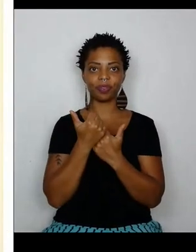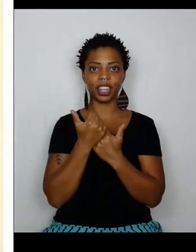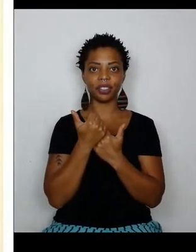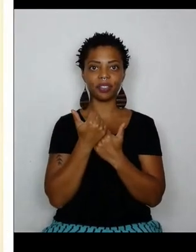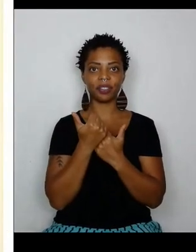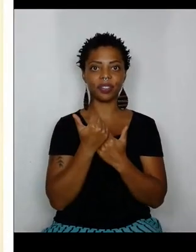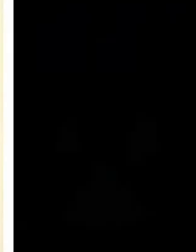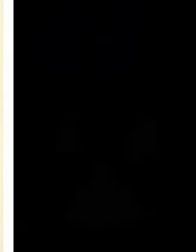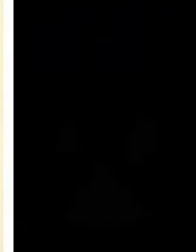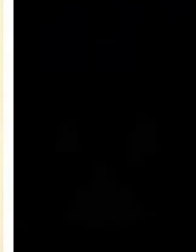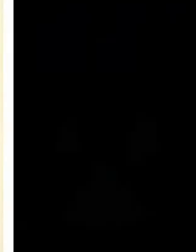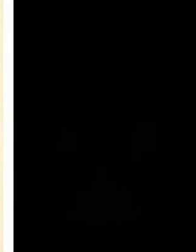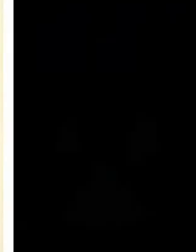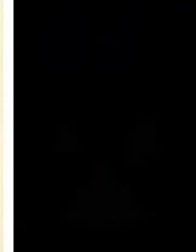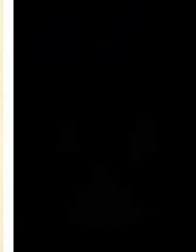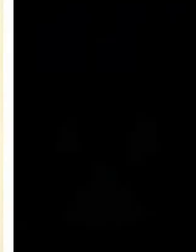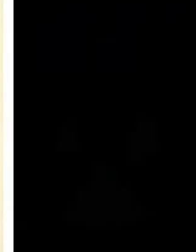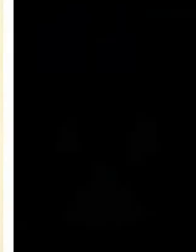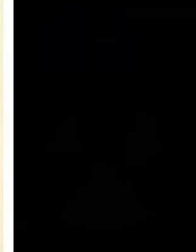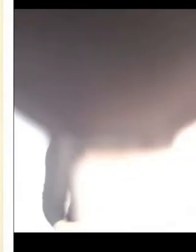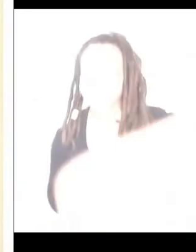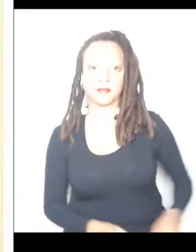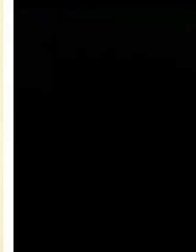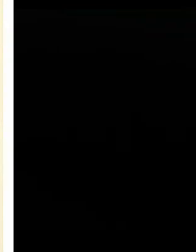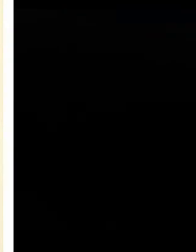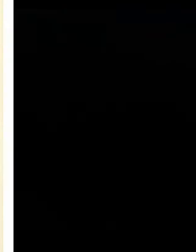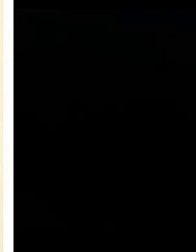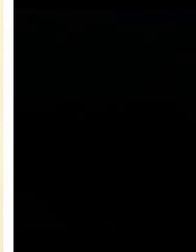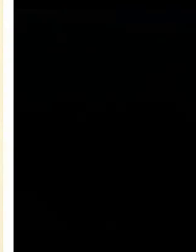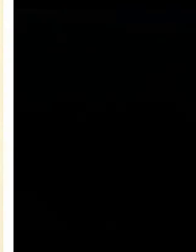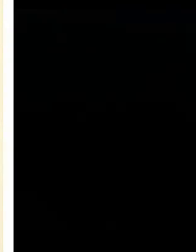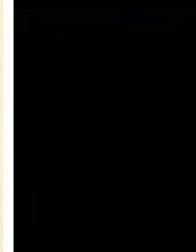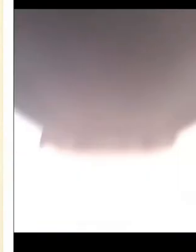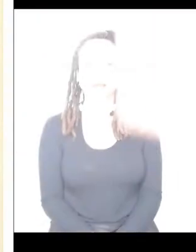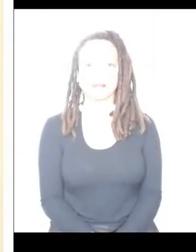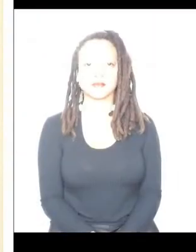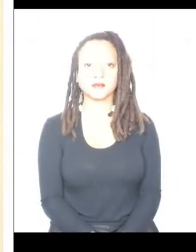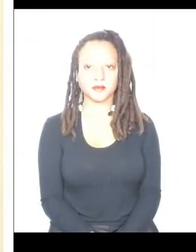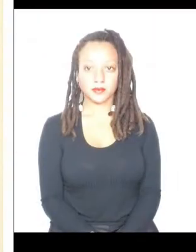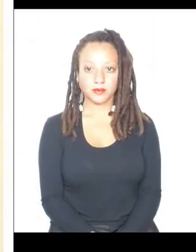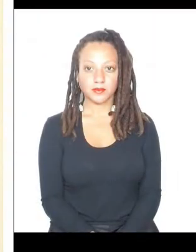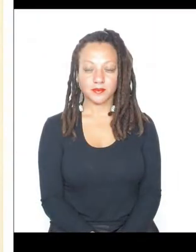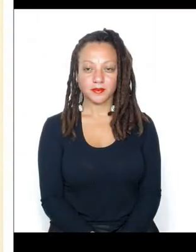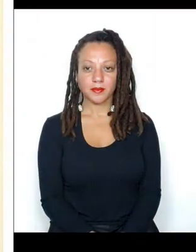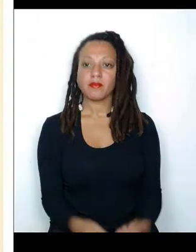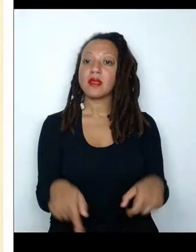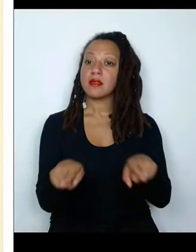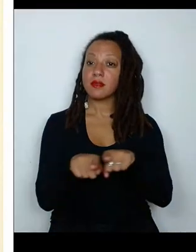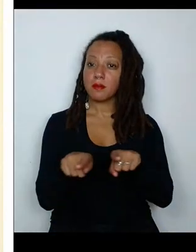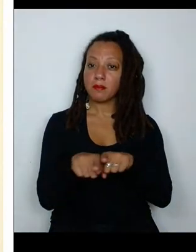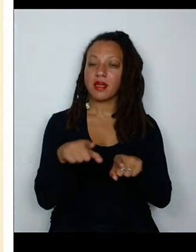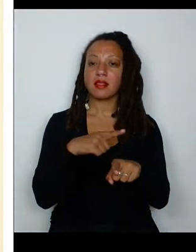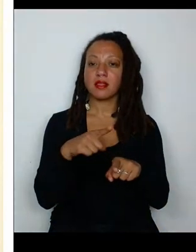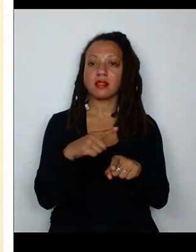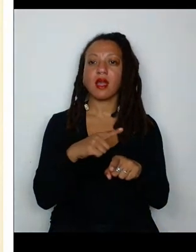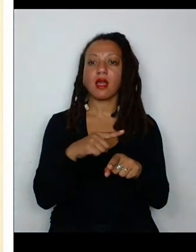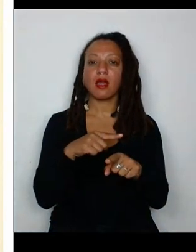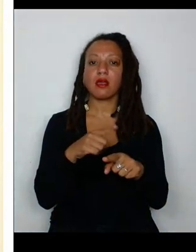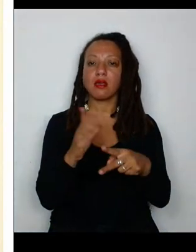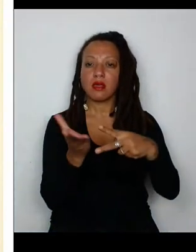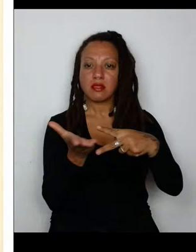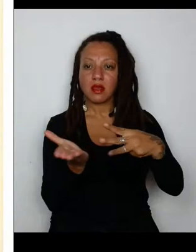ii is interspersed with illustrations themselves not having any clear link to particular episodes